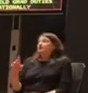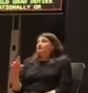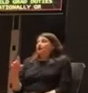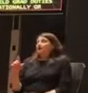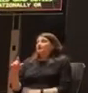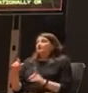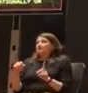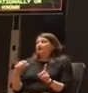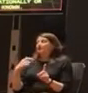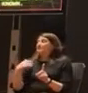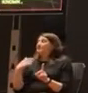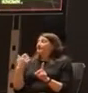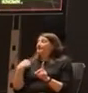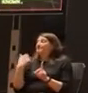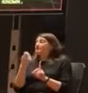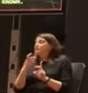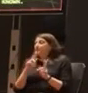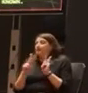known.